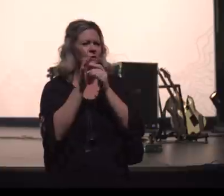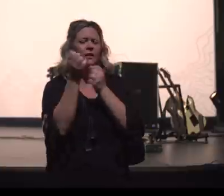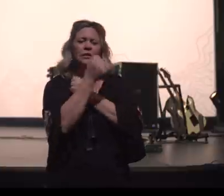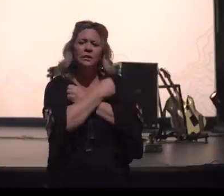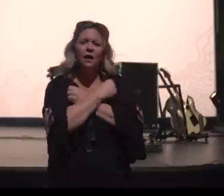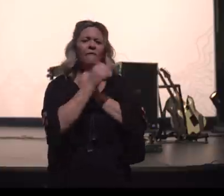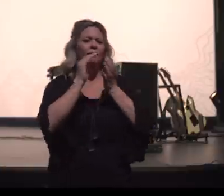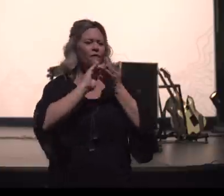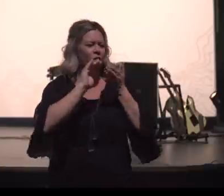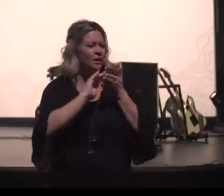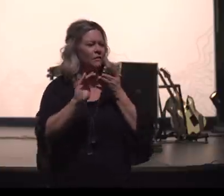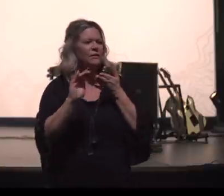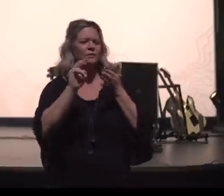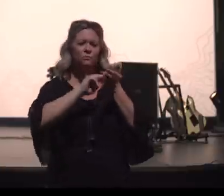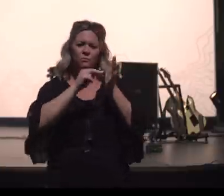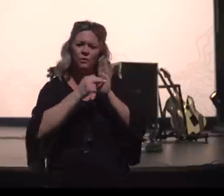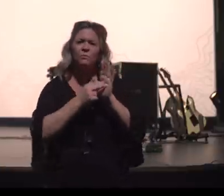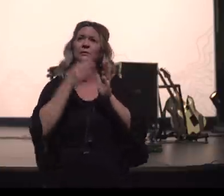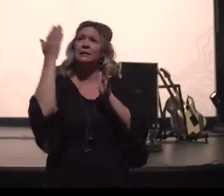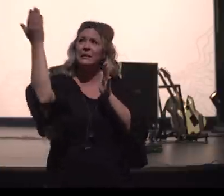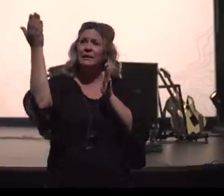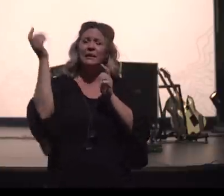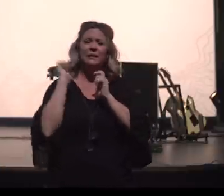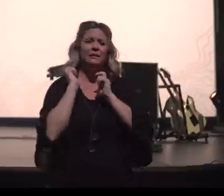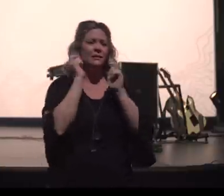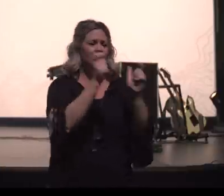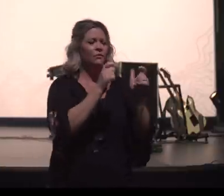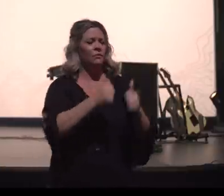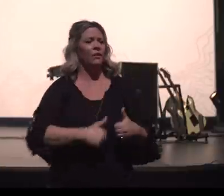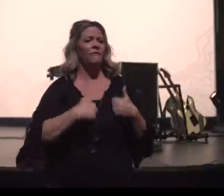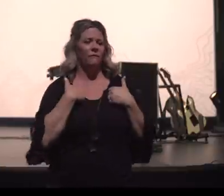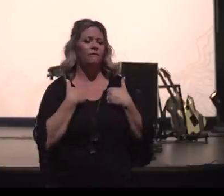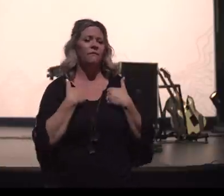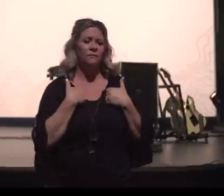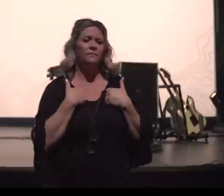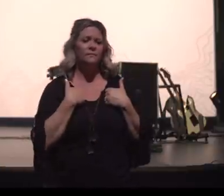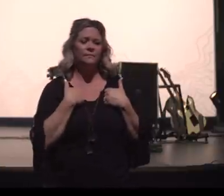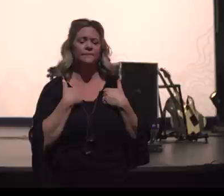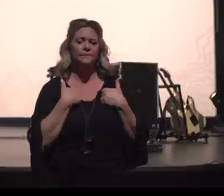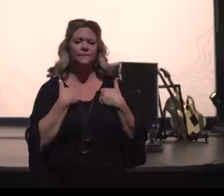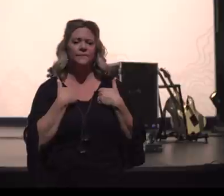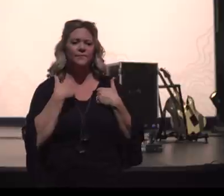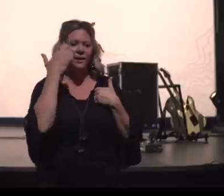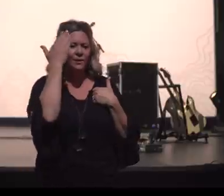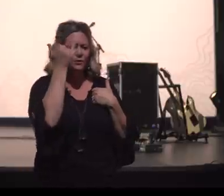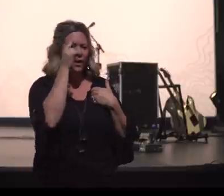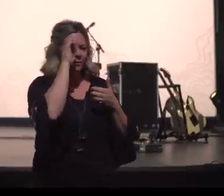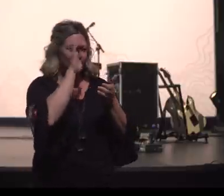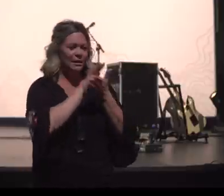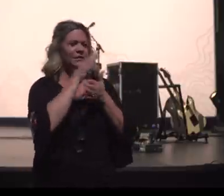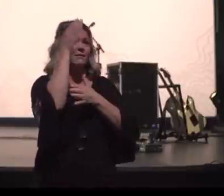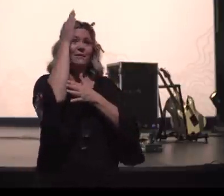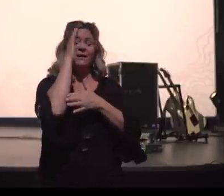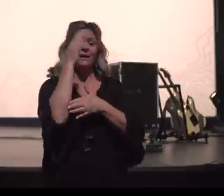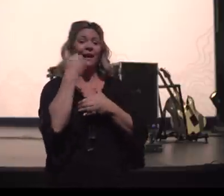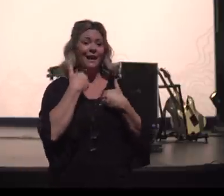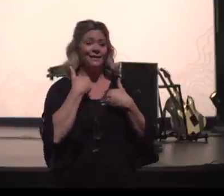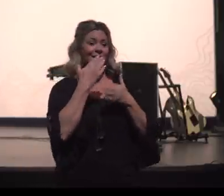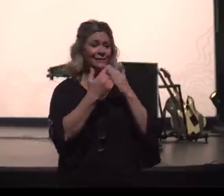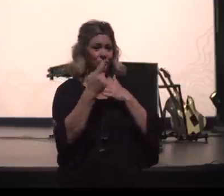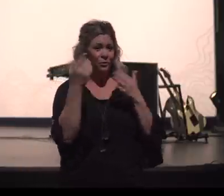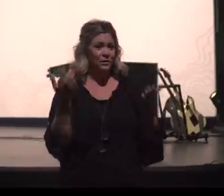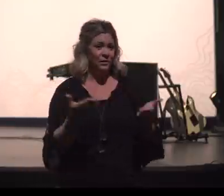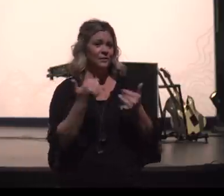love and forgiveness and purpose that he can bring to your life. And that's why I believe God has some of you here